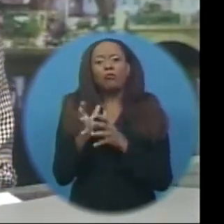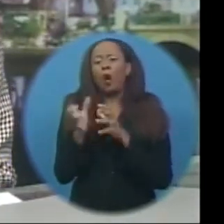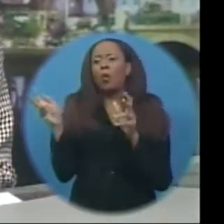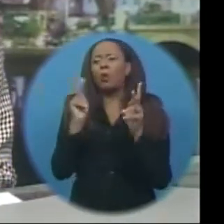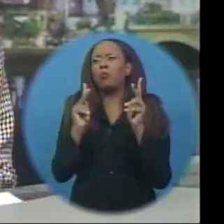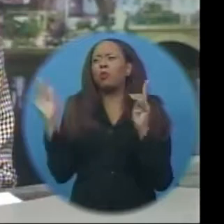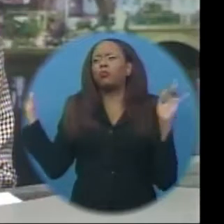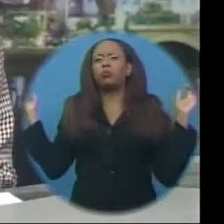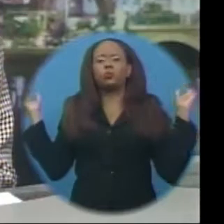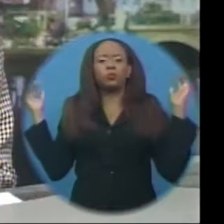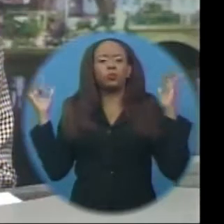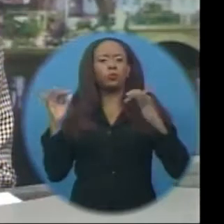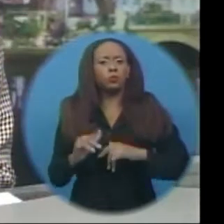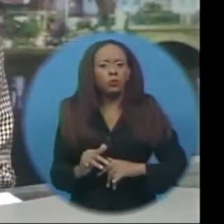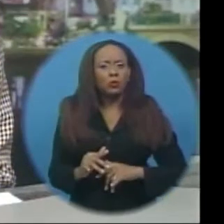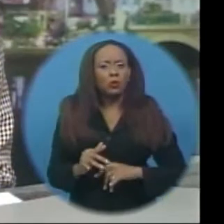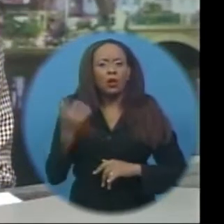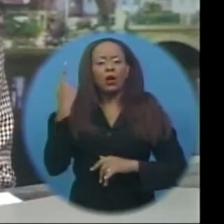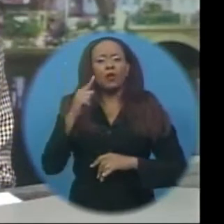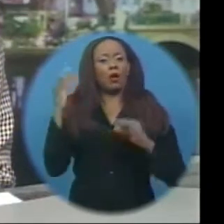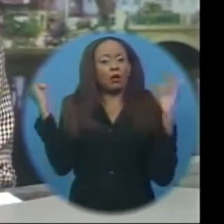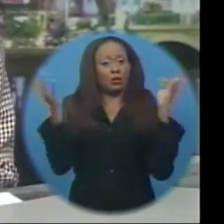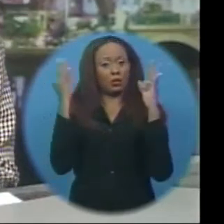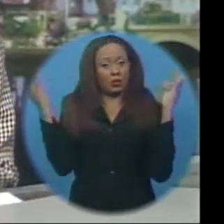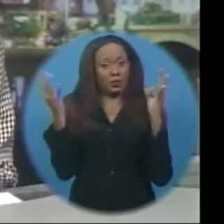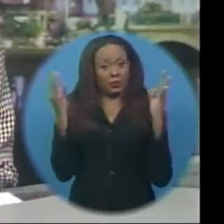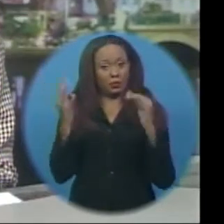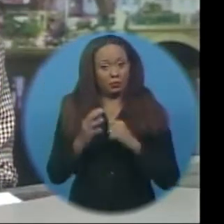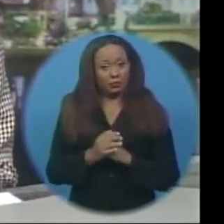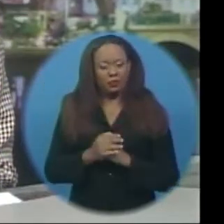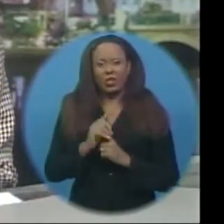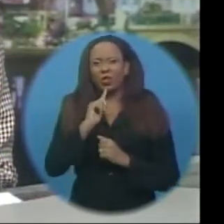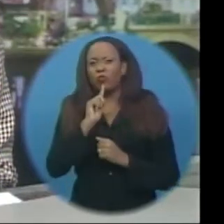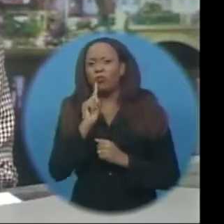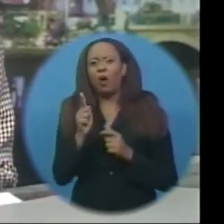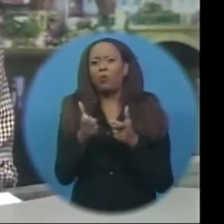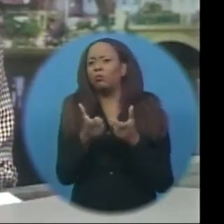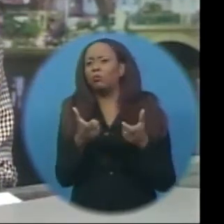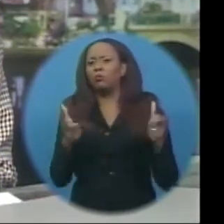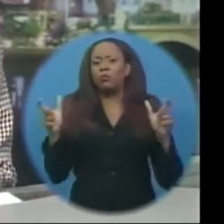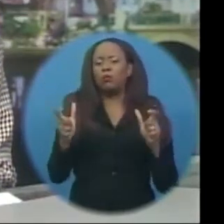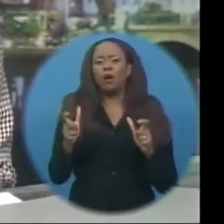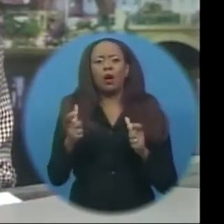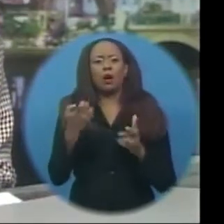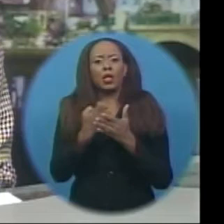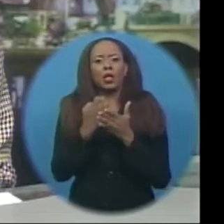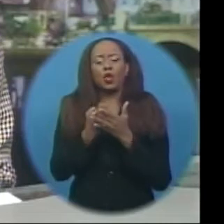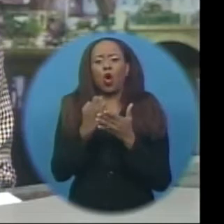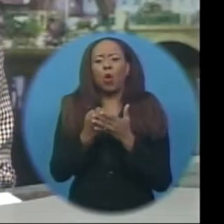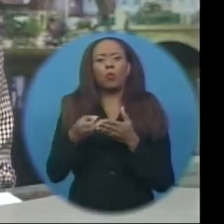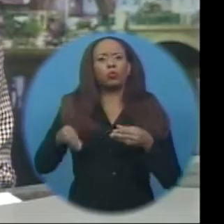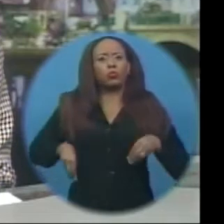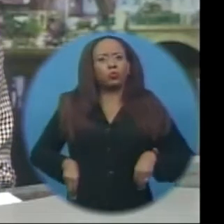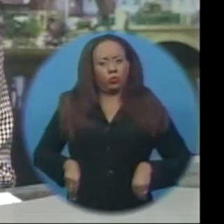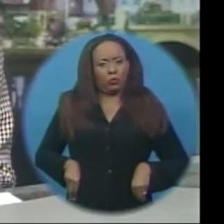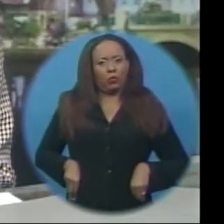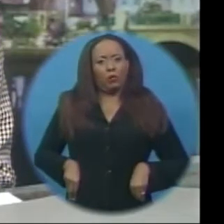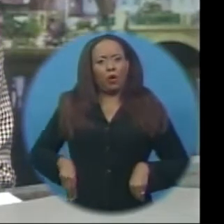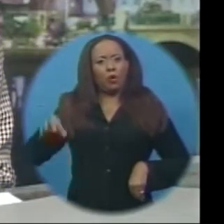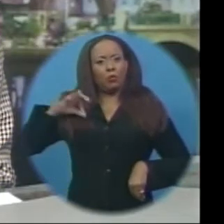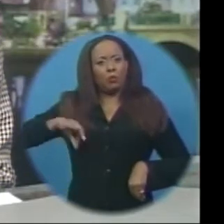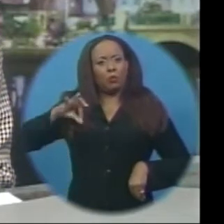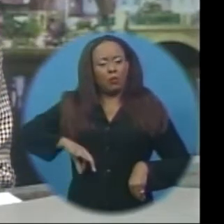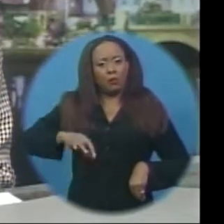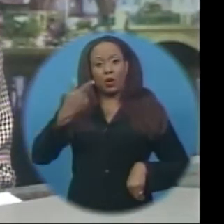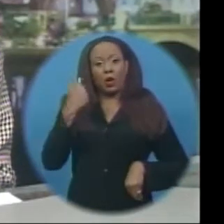number of people expected on the island for the festival. They say it's a big boost for them economically in what is traditionally a